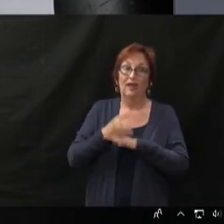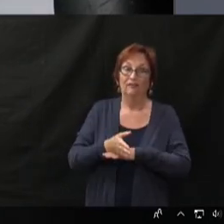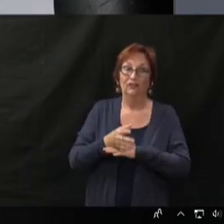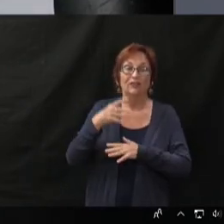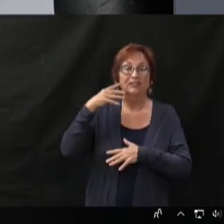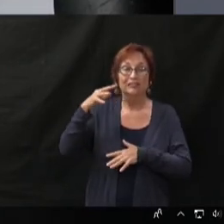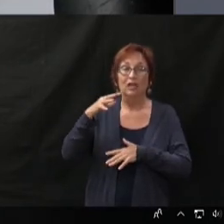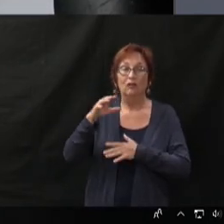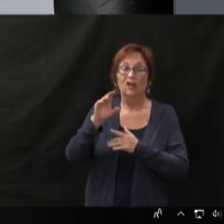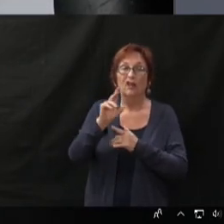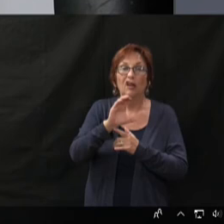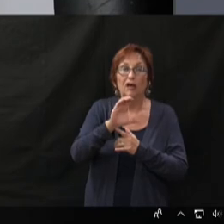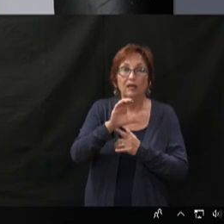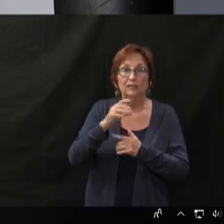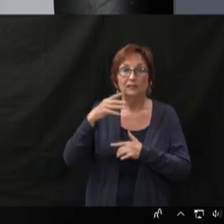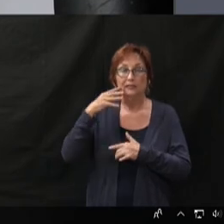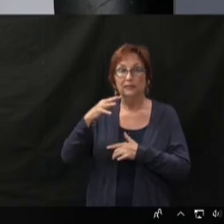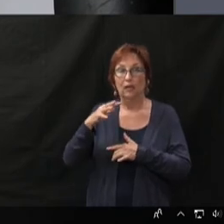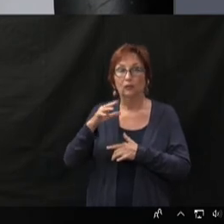C.